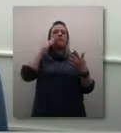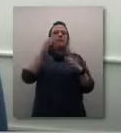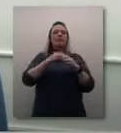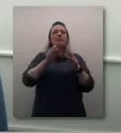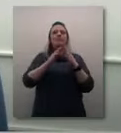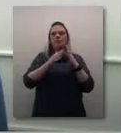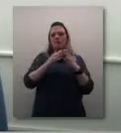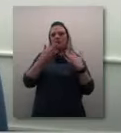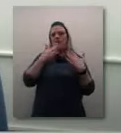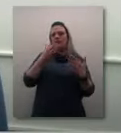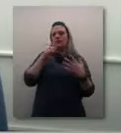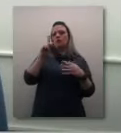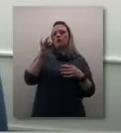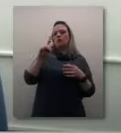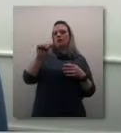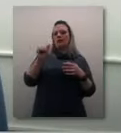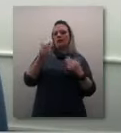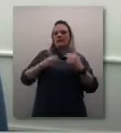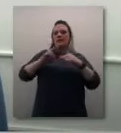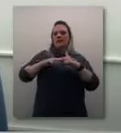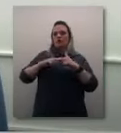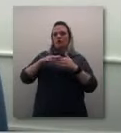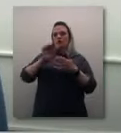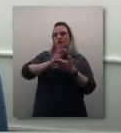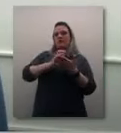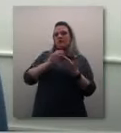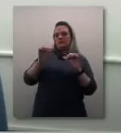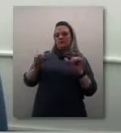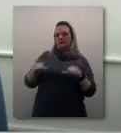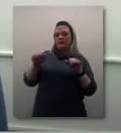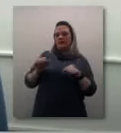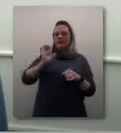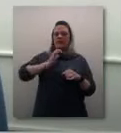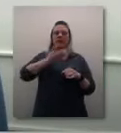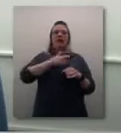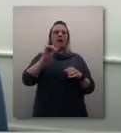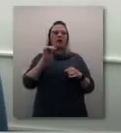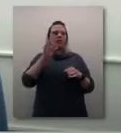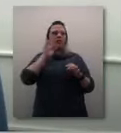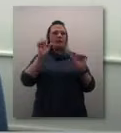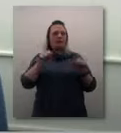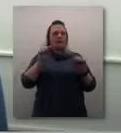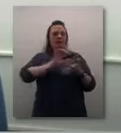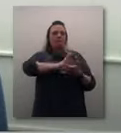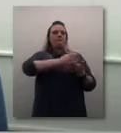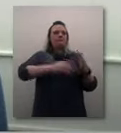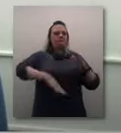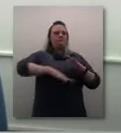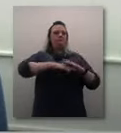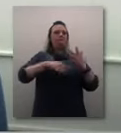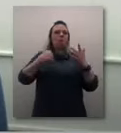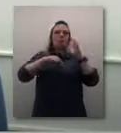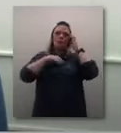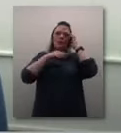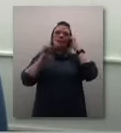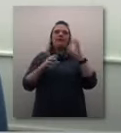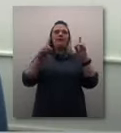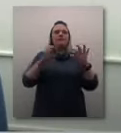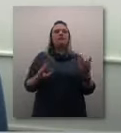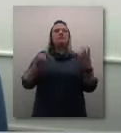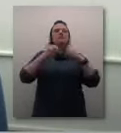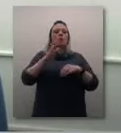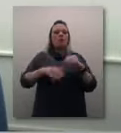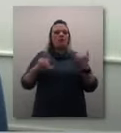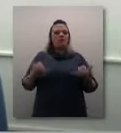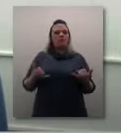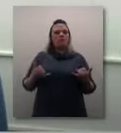to Kaleid's increased capacity and our public health labs increased capacity, we're able to do more tests than we're currently doing. So